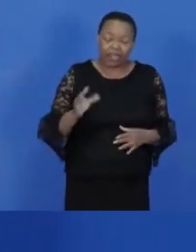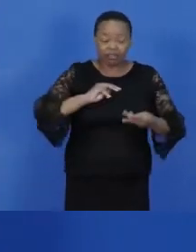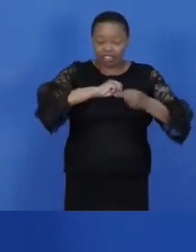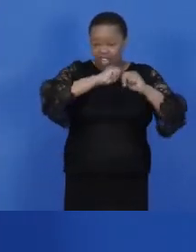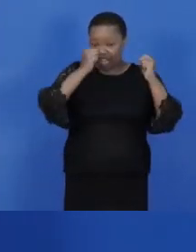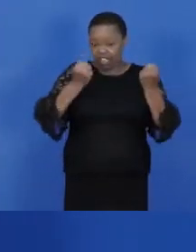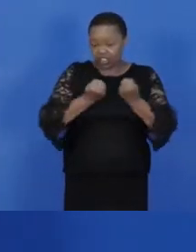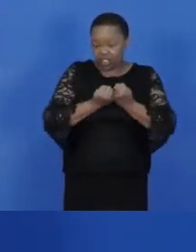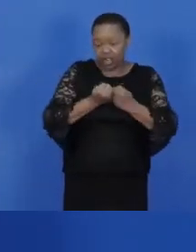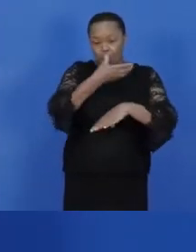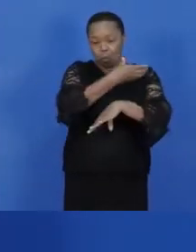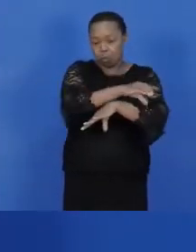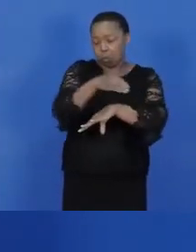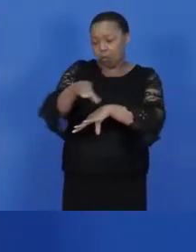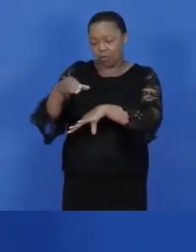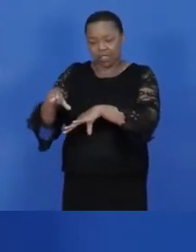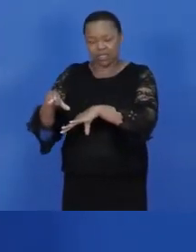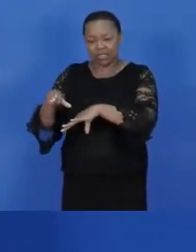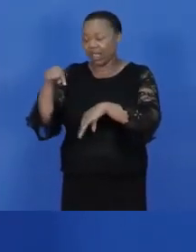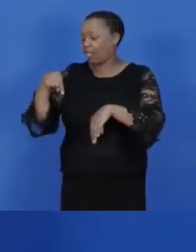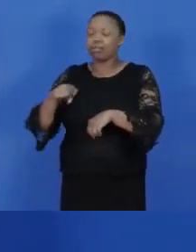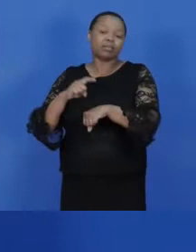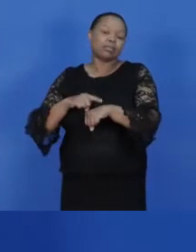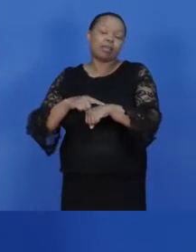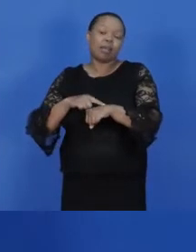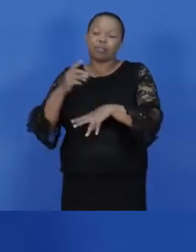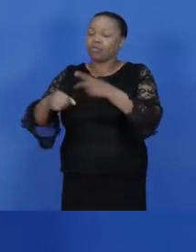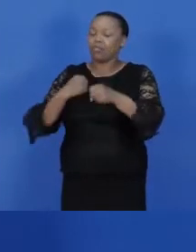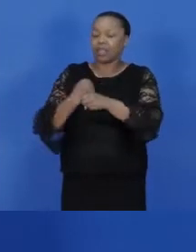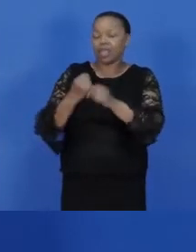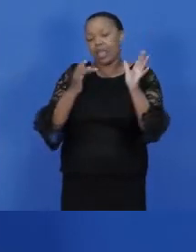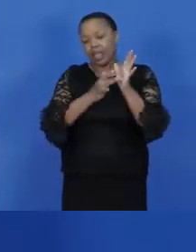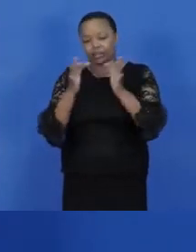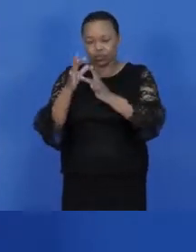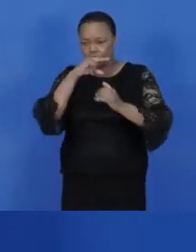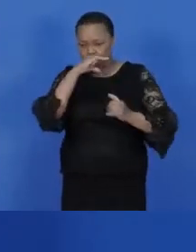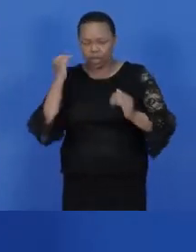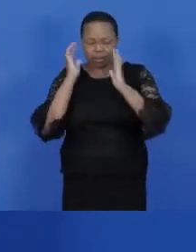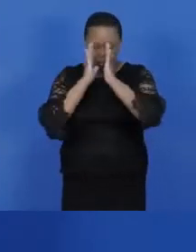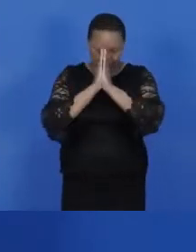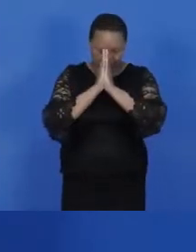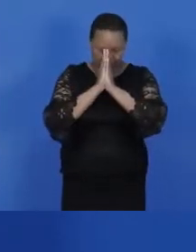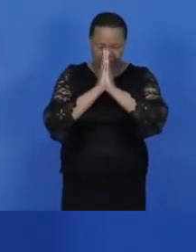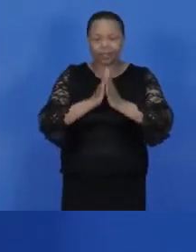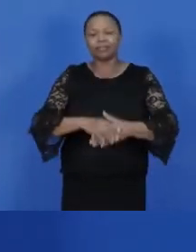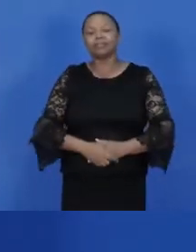Father God, in our nation, in our province, at this crucial time of the year. In Jesus' name we pray.